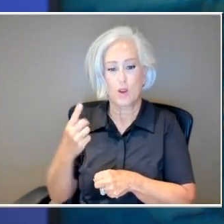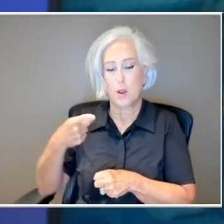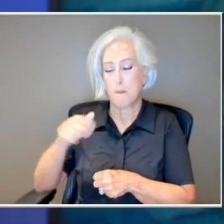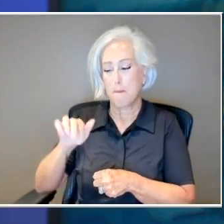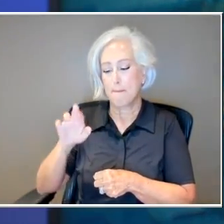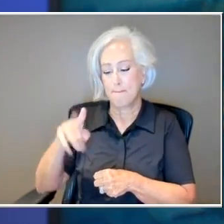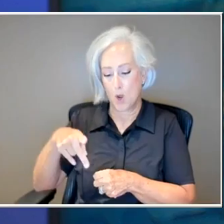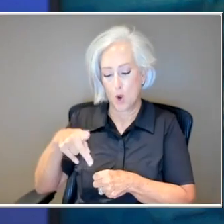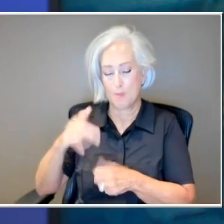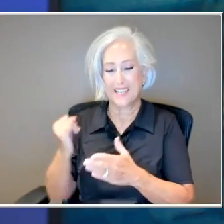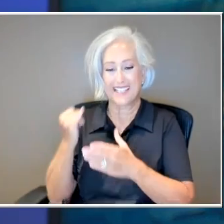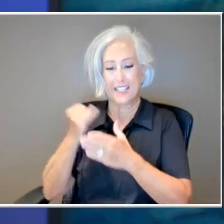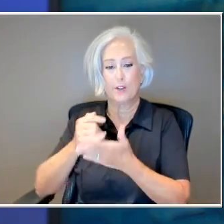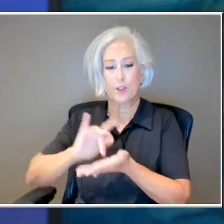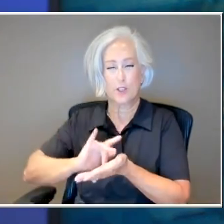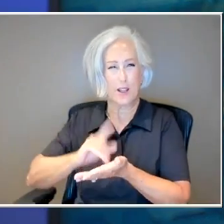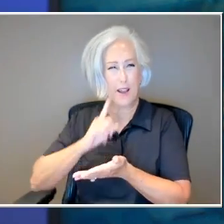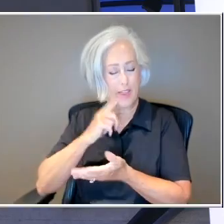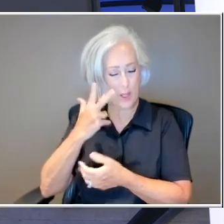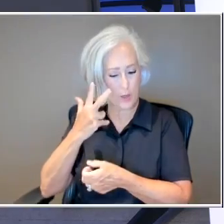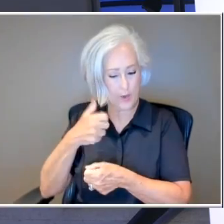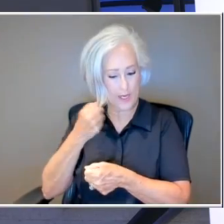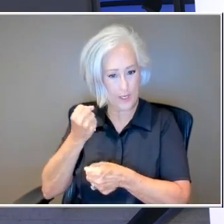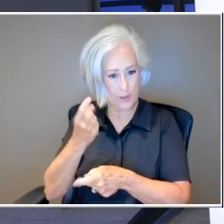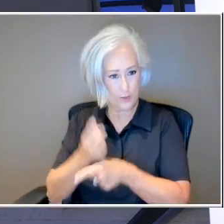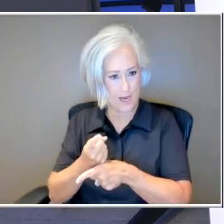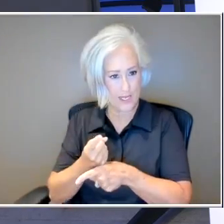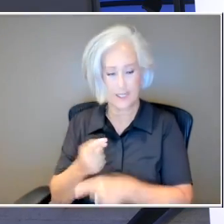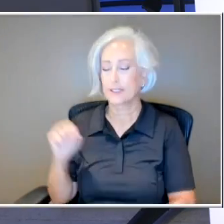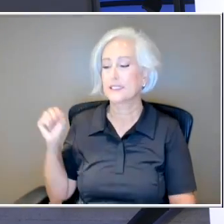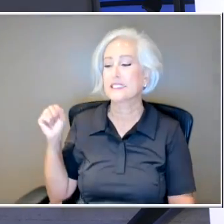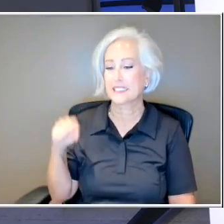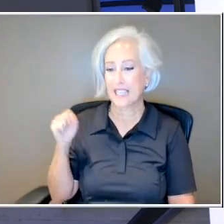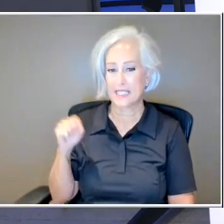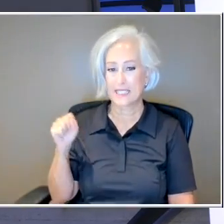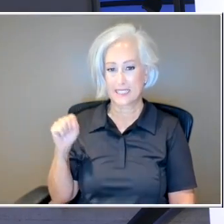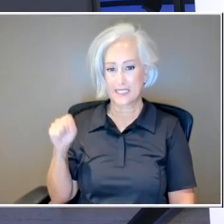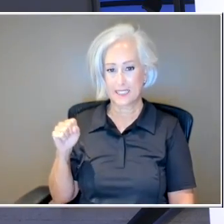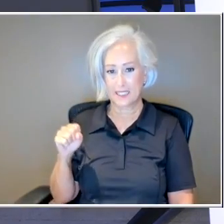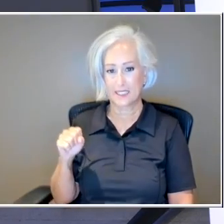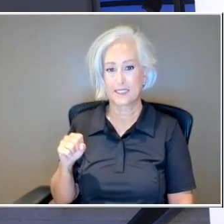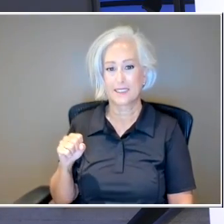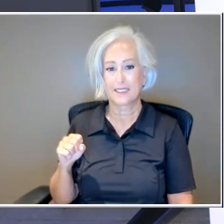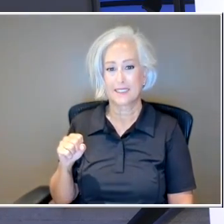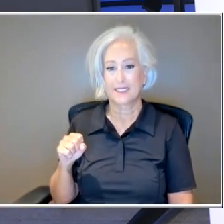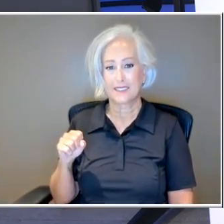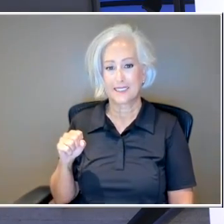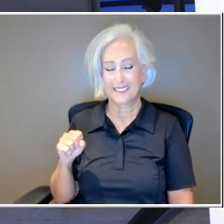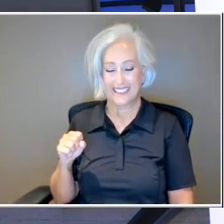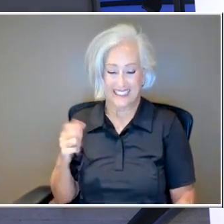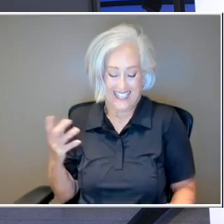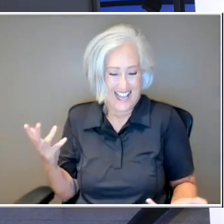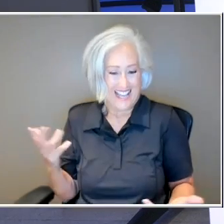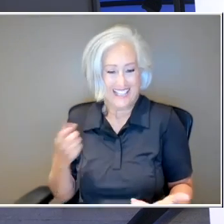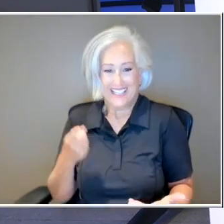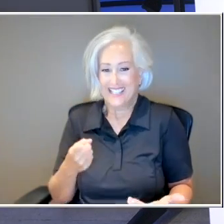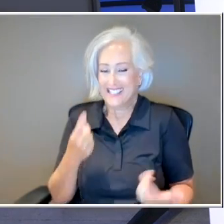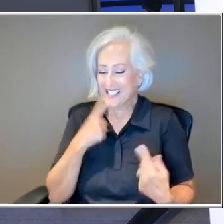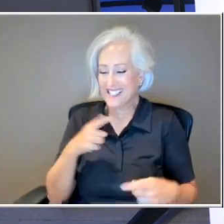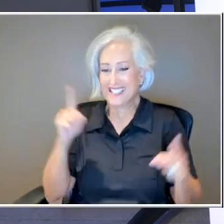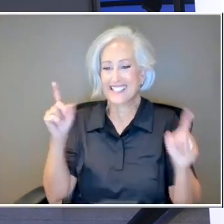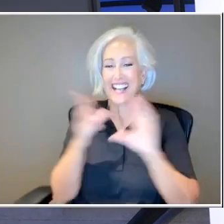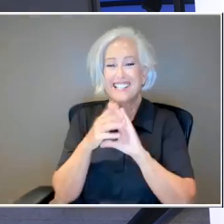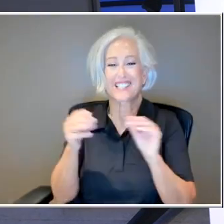you were on it for, I believe, 3 years, yes. right? And so anyway, you're a success story